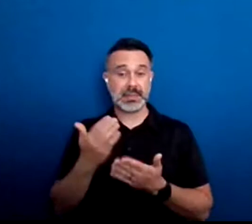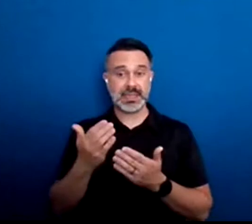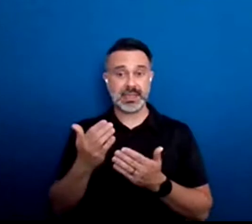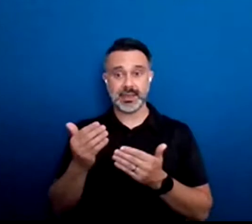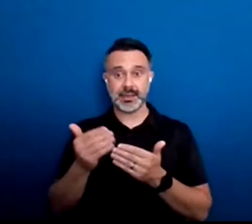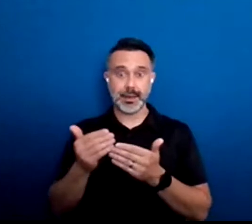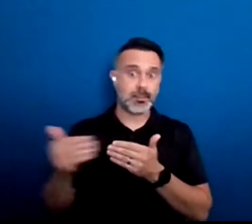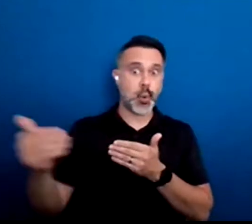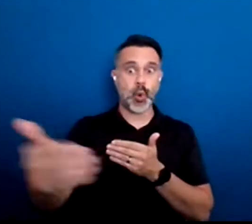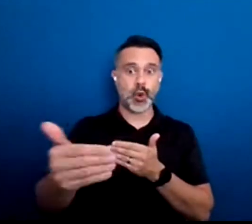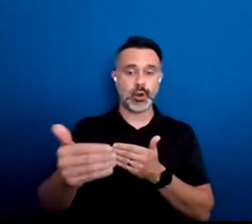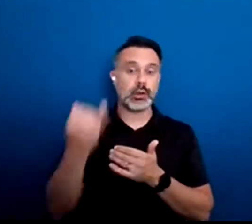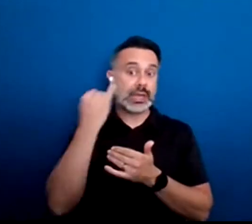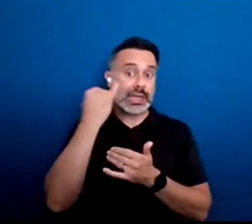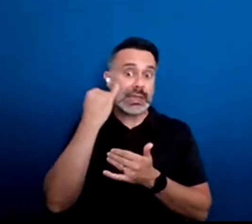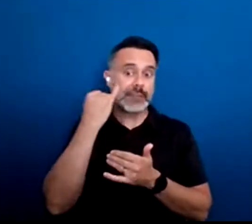go well.